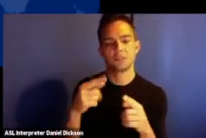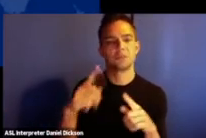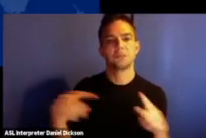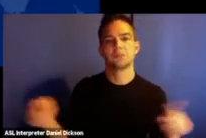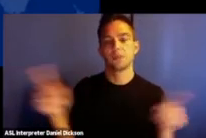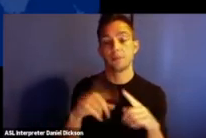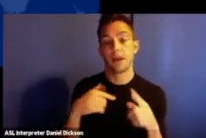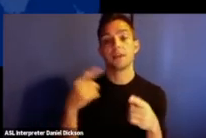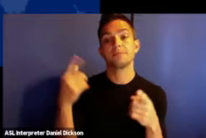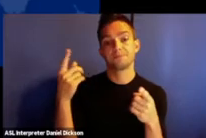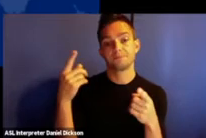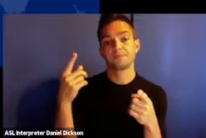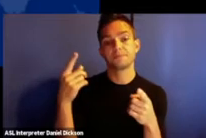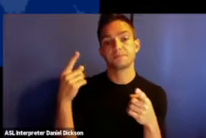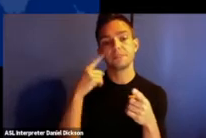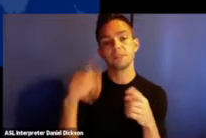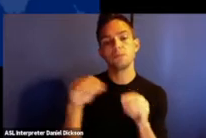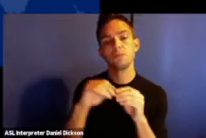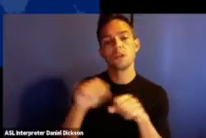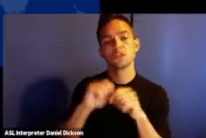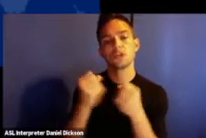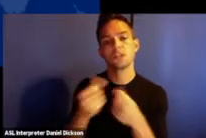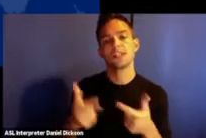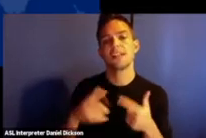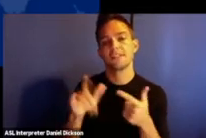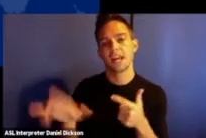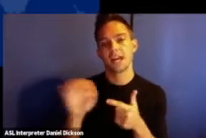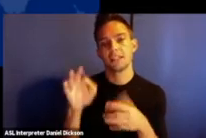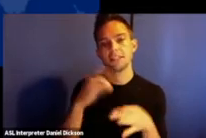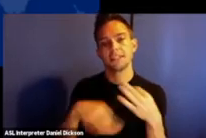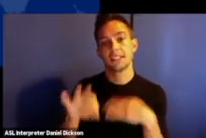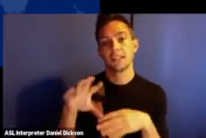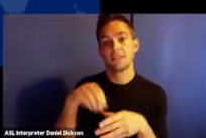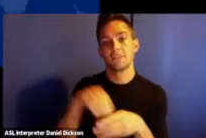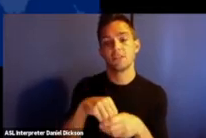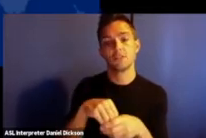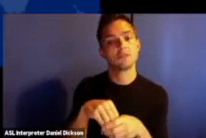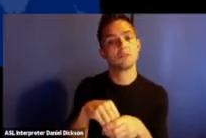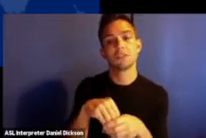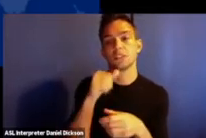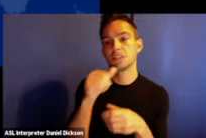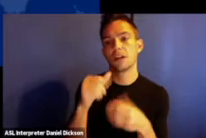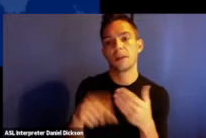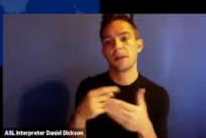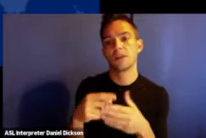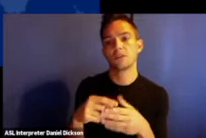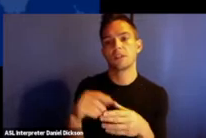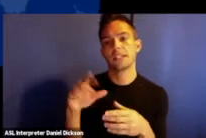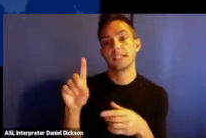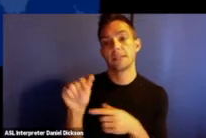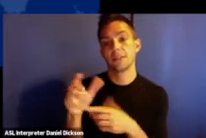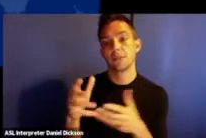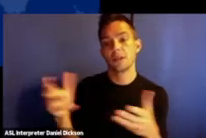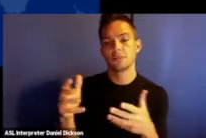but my focus on that would be more of a social lifestyle, more of a letting them be involved, not really so much the disability at that point, but so much really